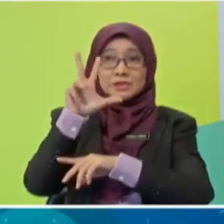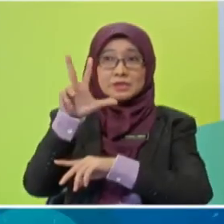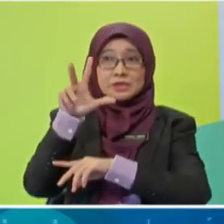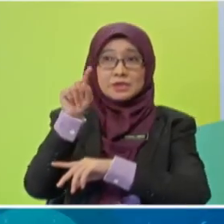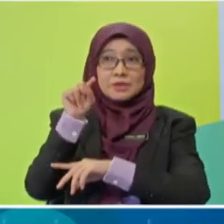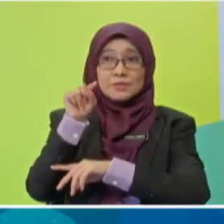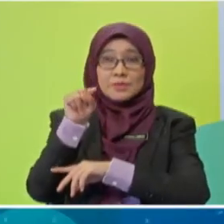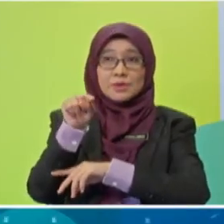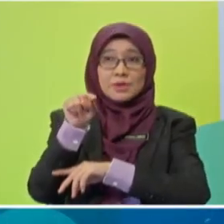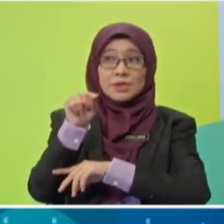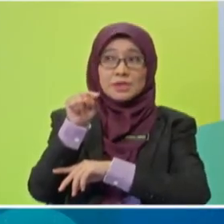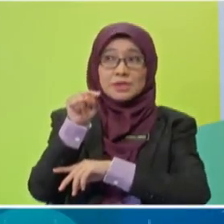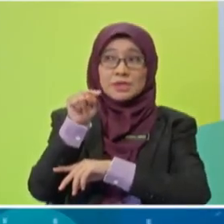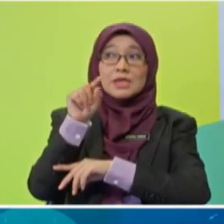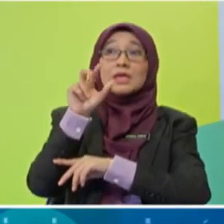3.45.